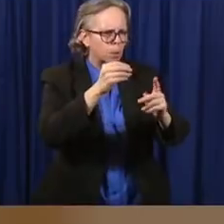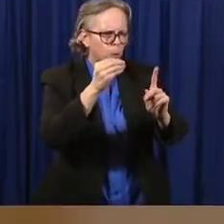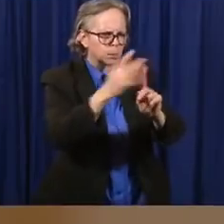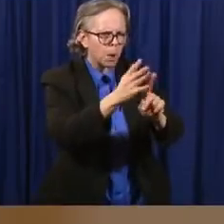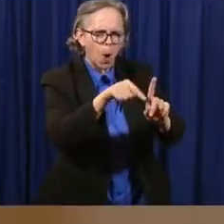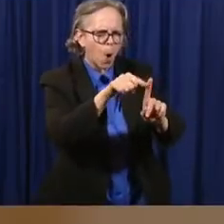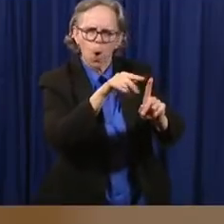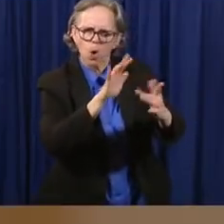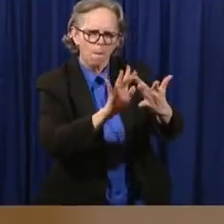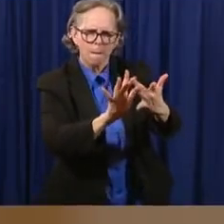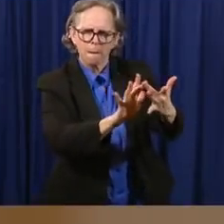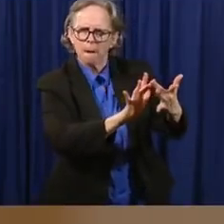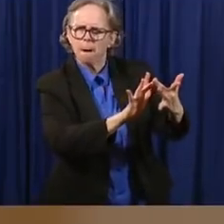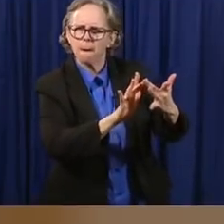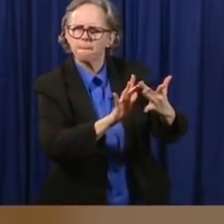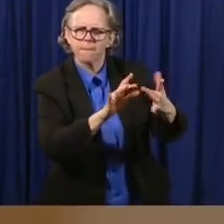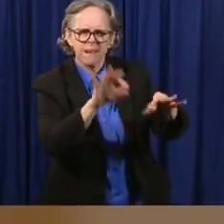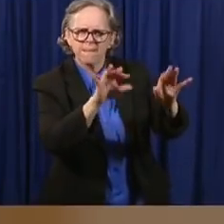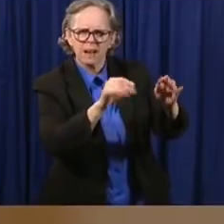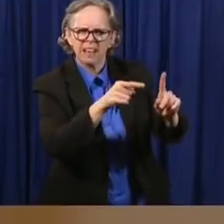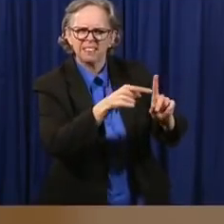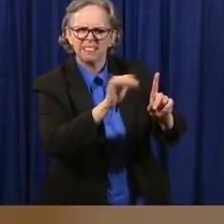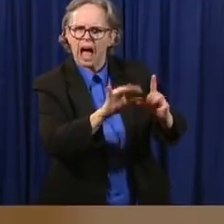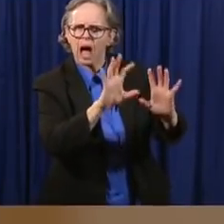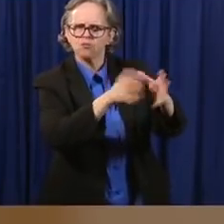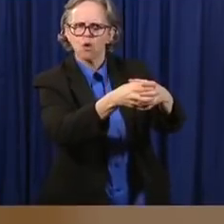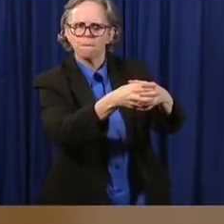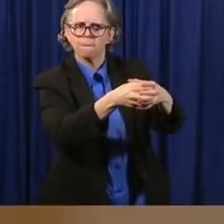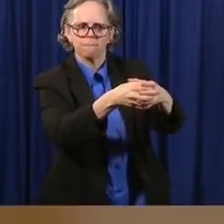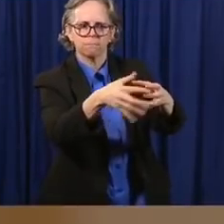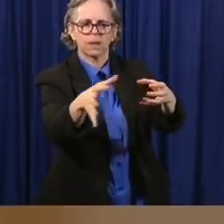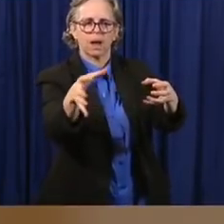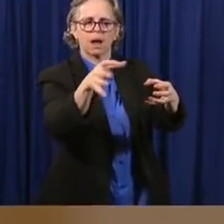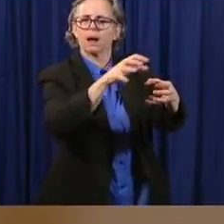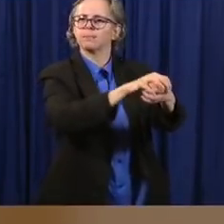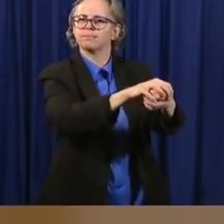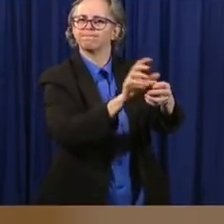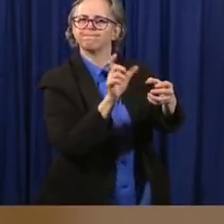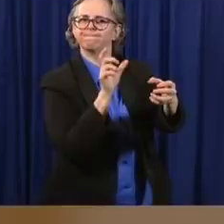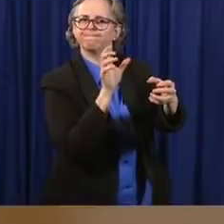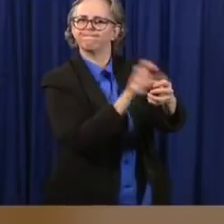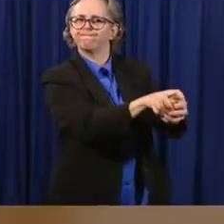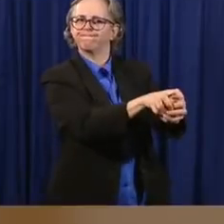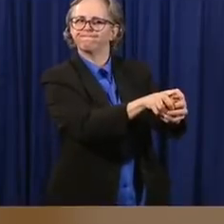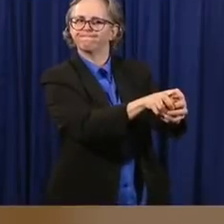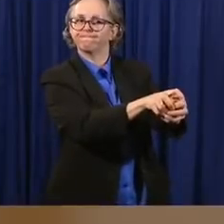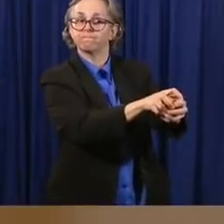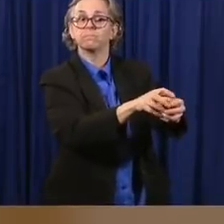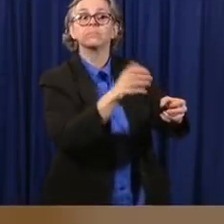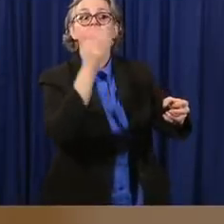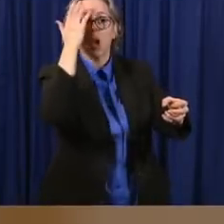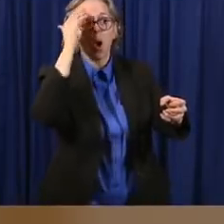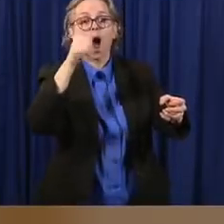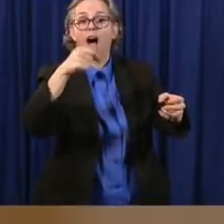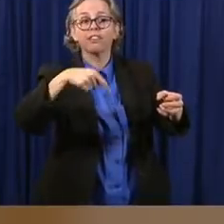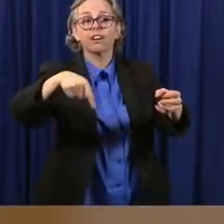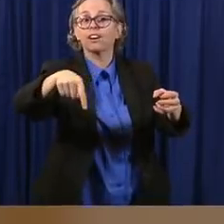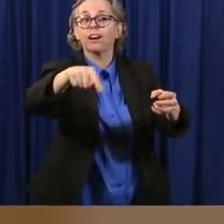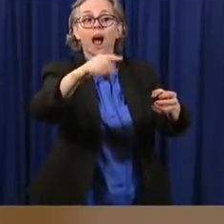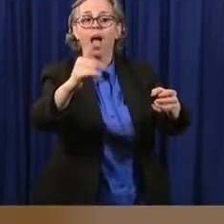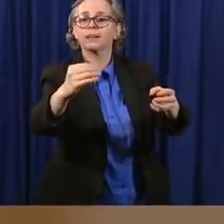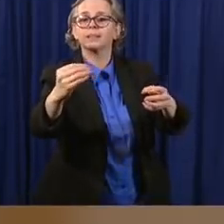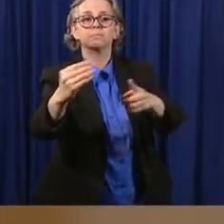that select group can quarantine. And we'll be able to be sure that the others have not been exposed. So